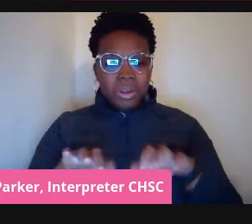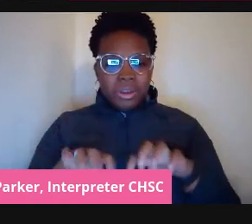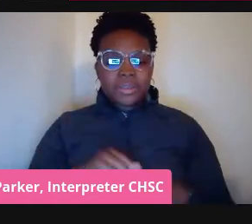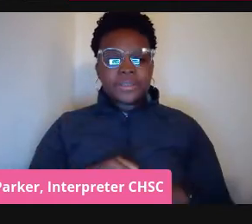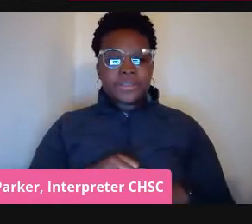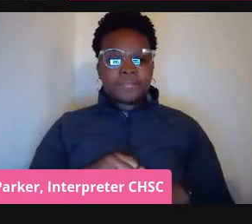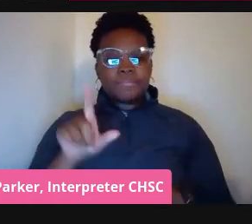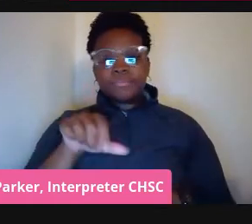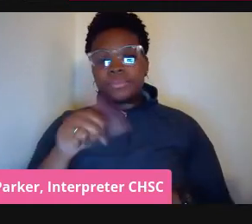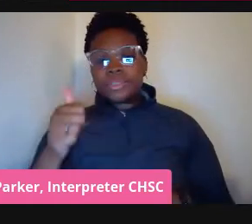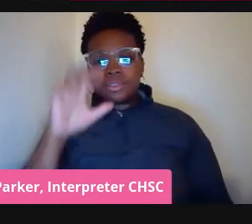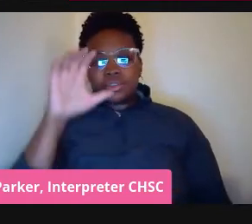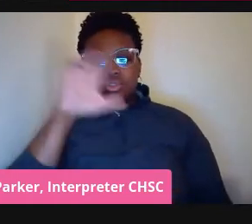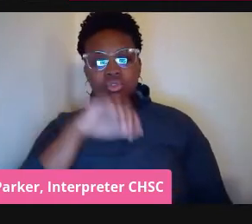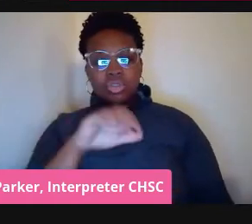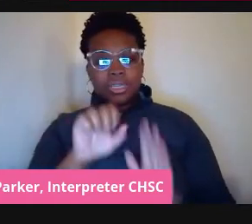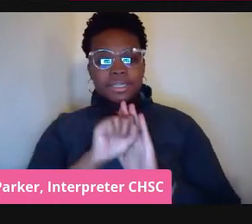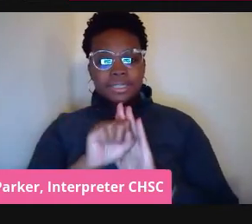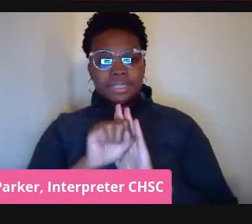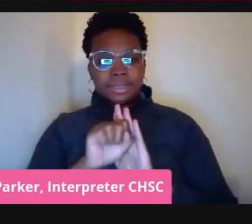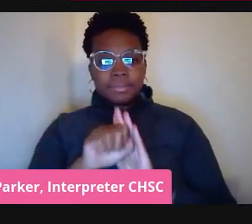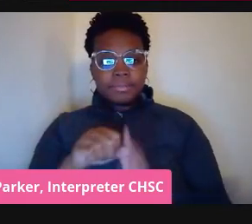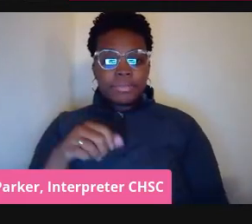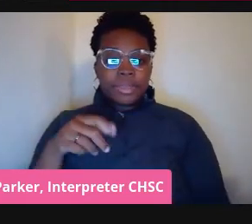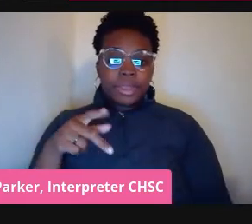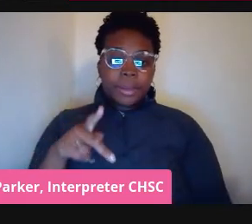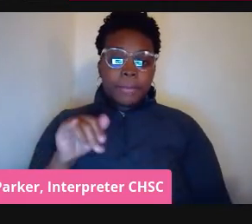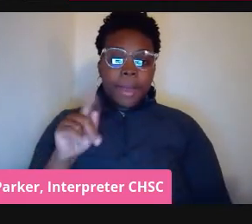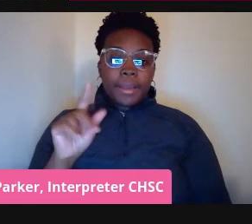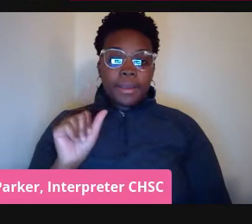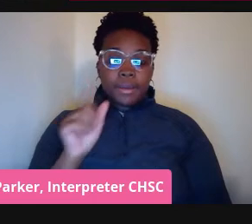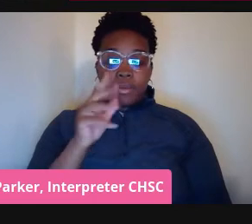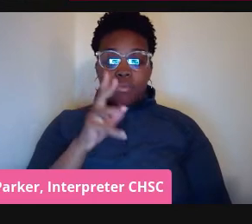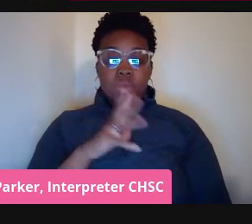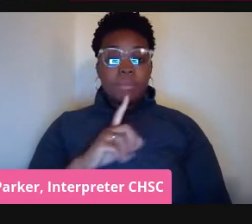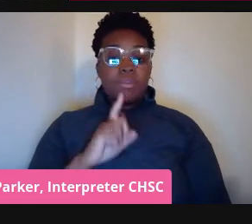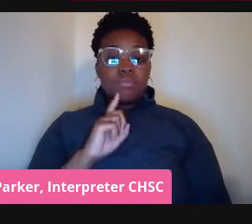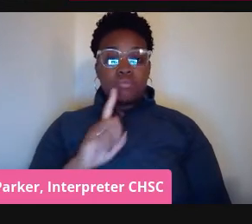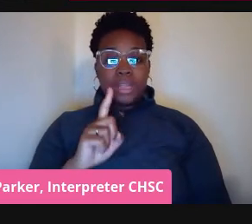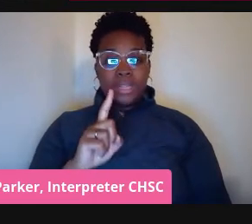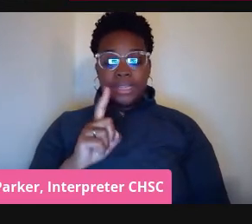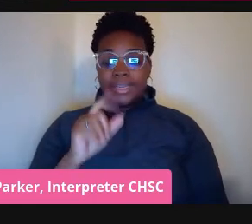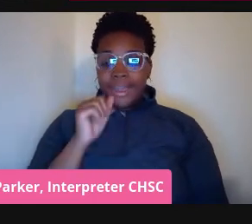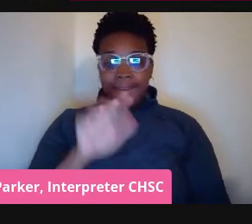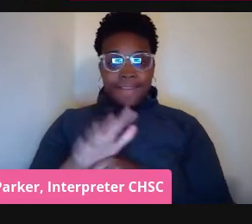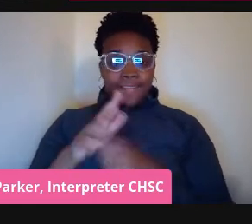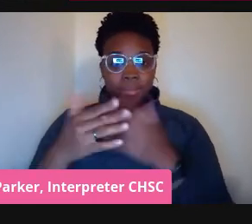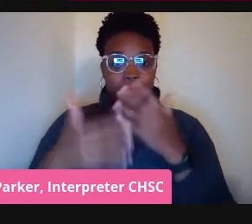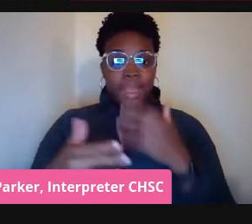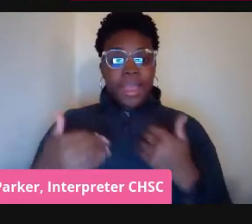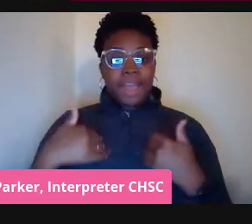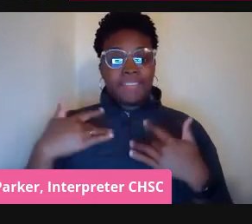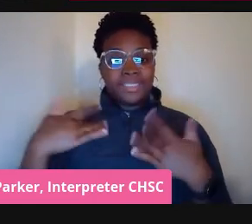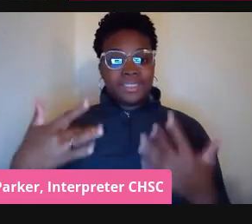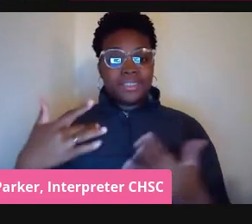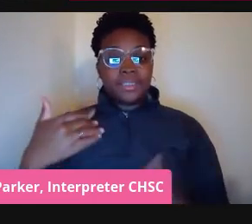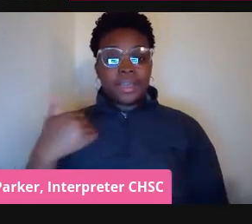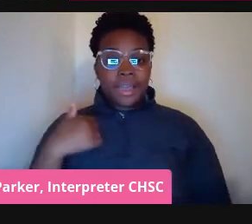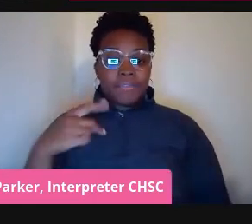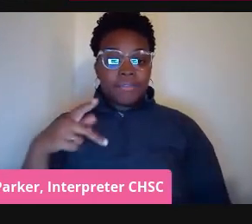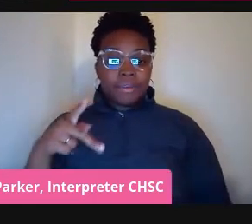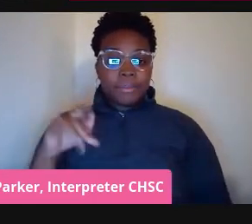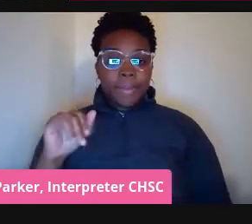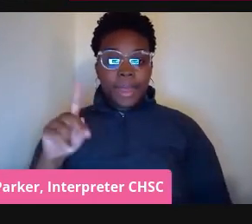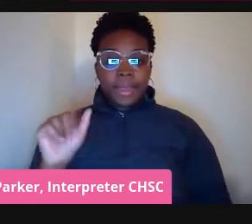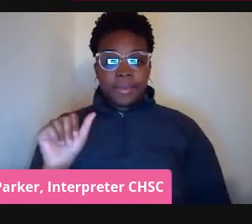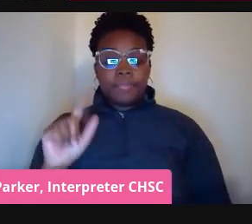One of the other strange symptoms is pica. Women who are really anemic have a tendency sometimes to experience pica. Pica